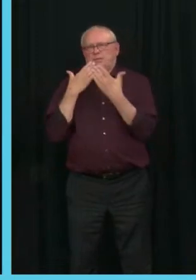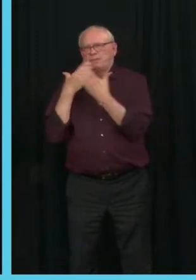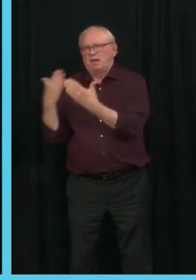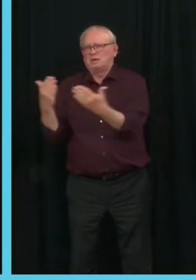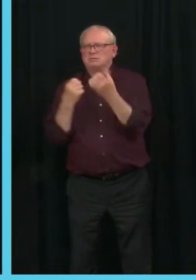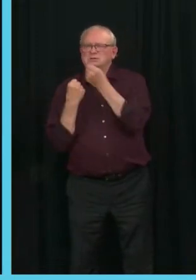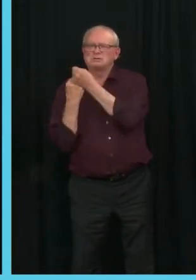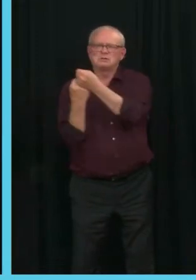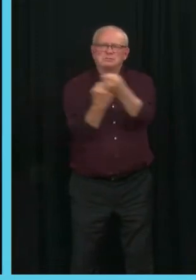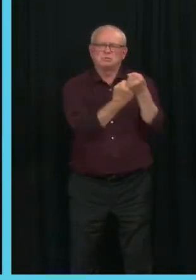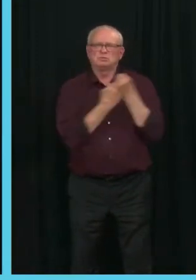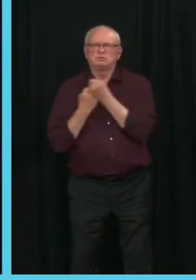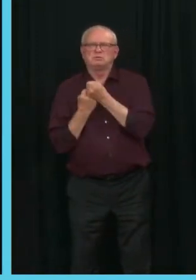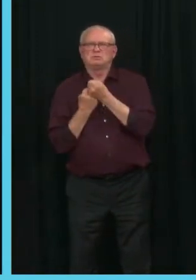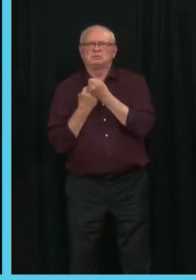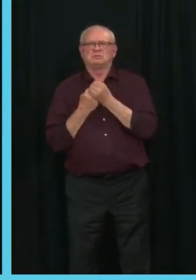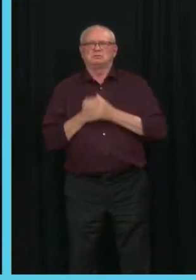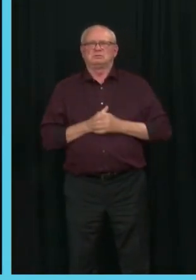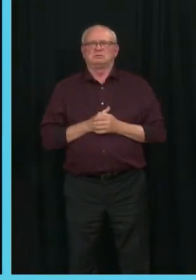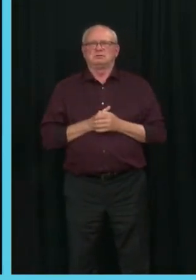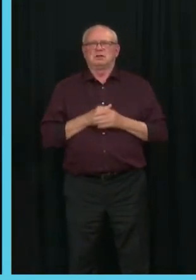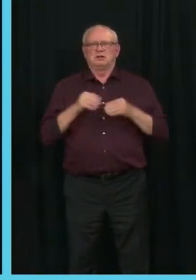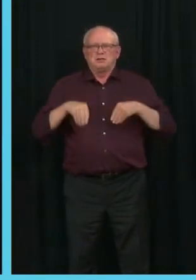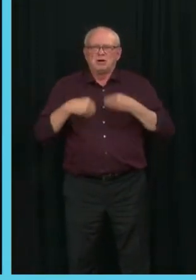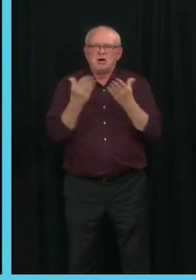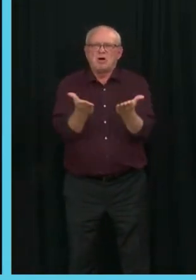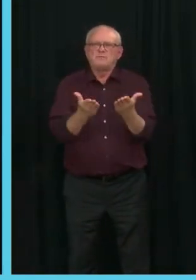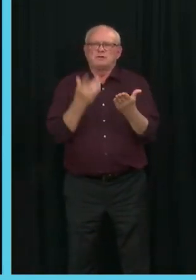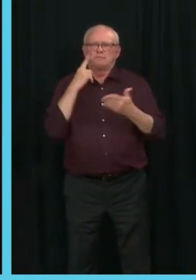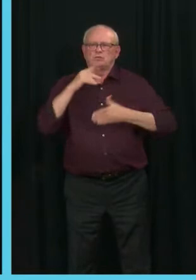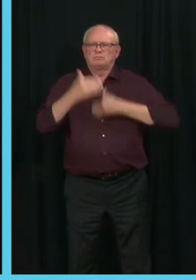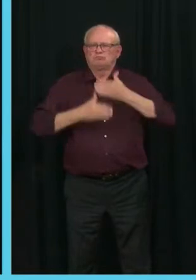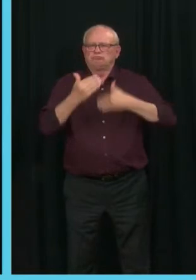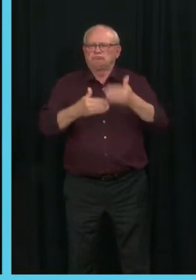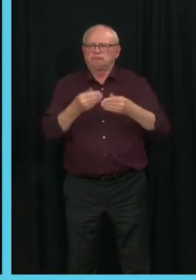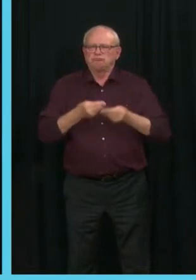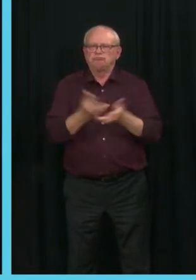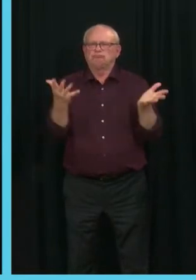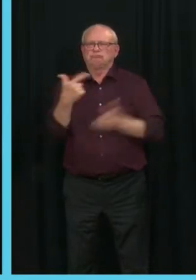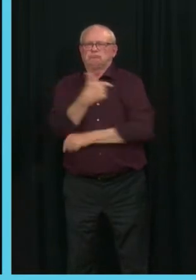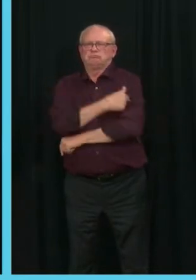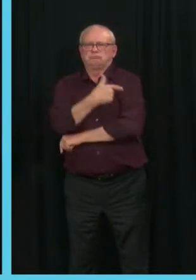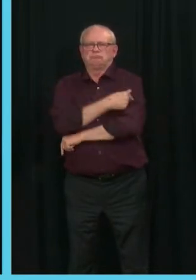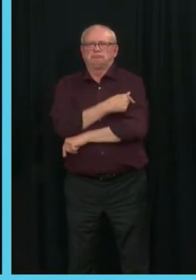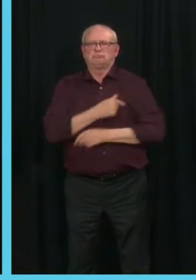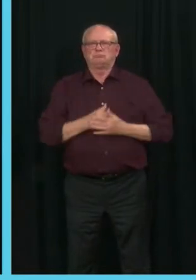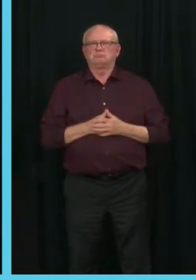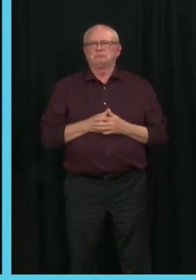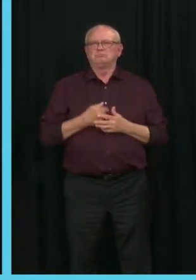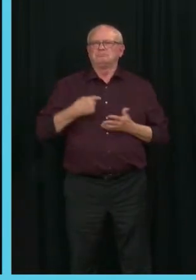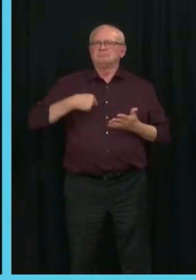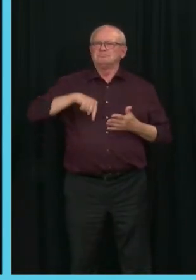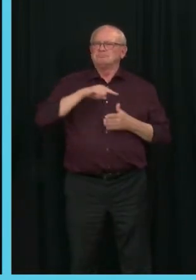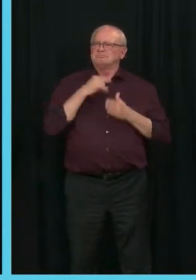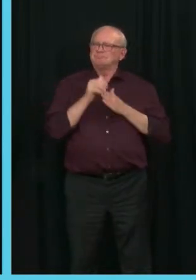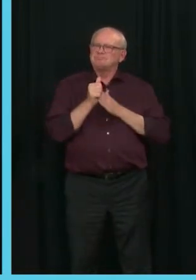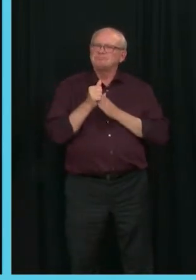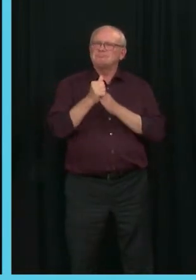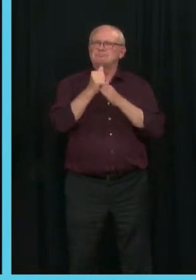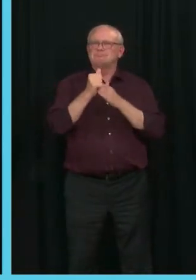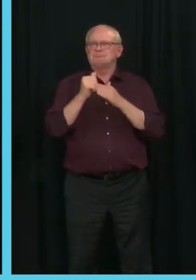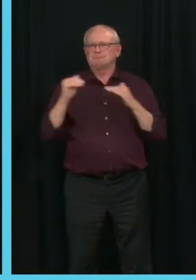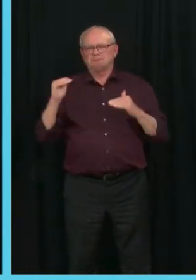these vaccines to Albertans as quickly as possible, making us as a province leaders throughout Canada. And it's a